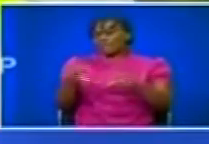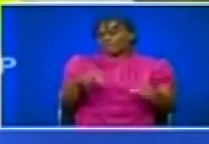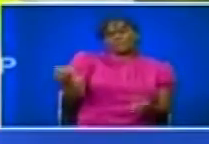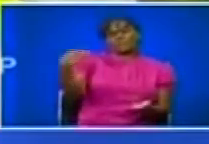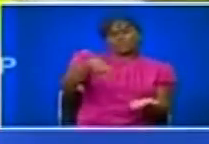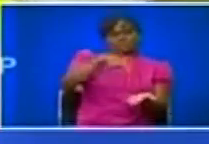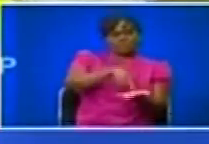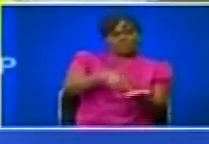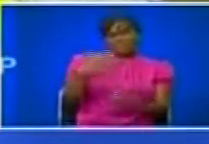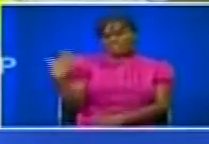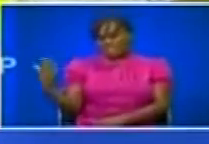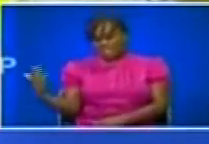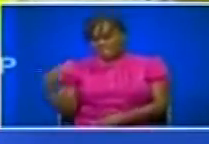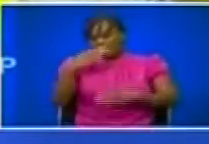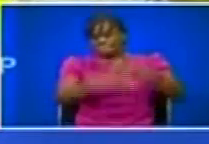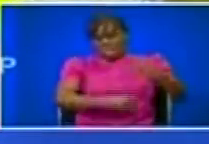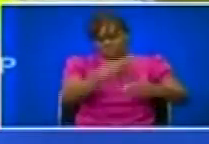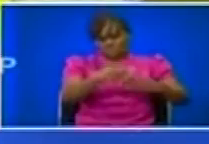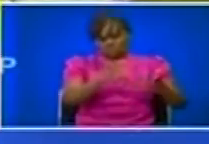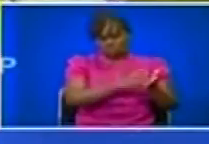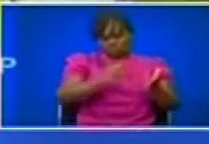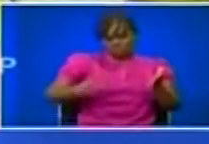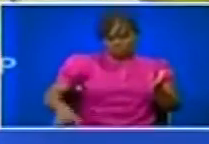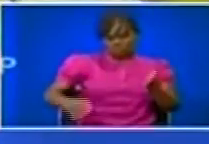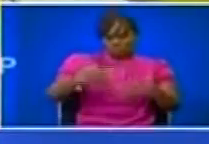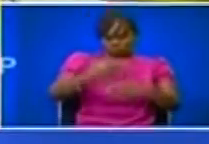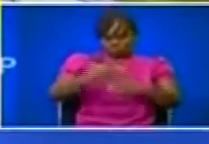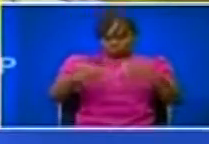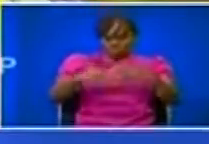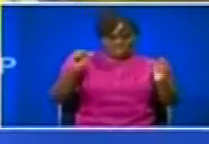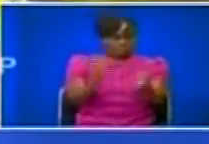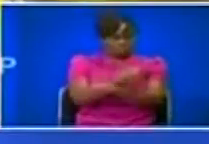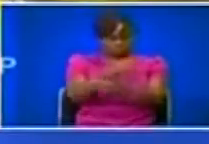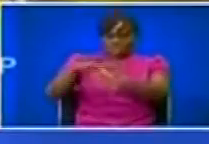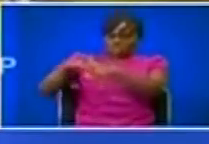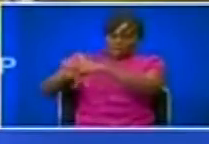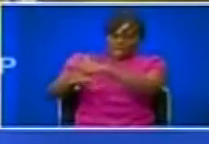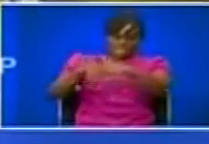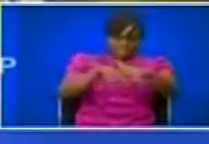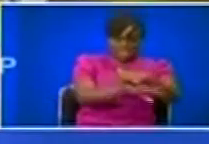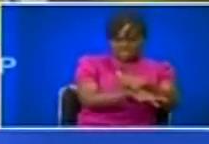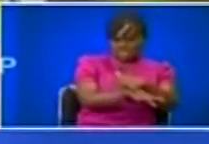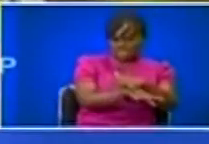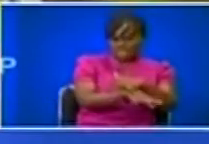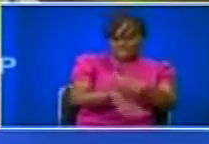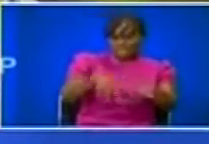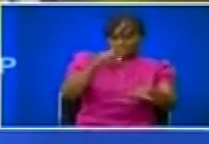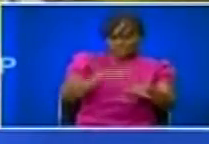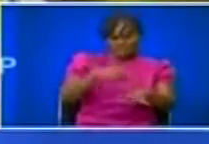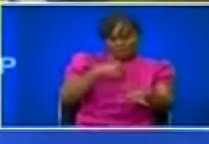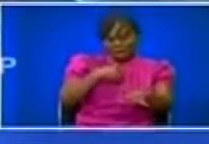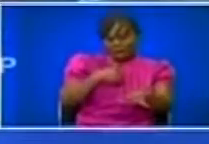The tools for lifting, for heavy lifting equipment, cannot access that point. Even where to put